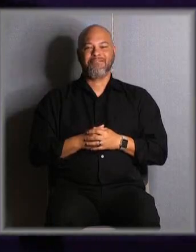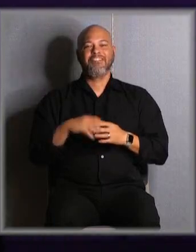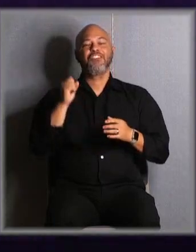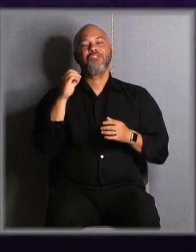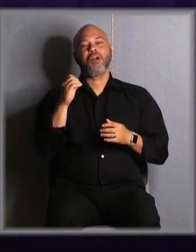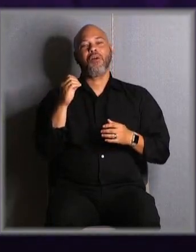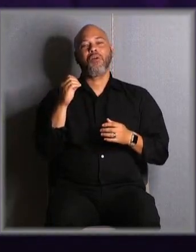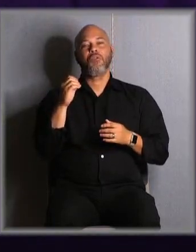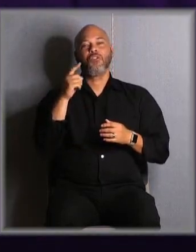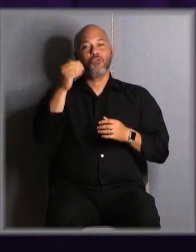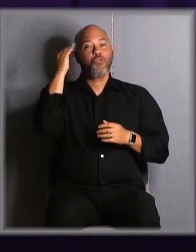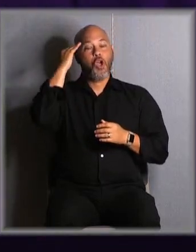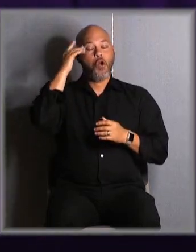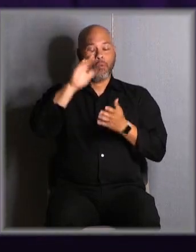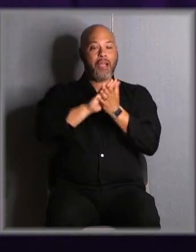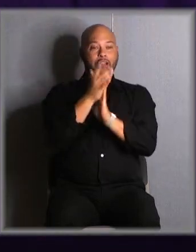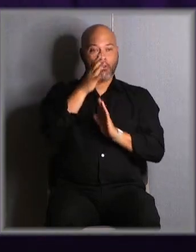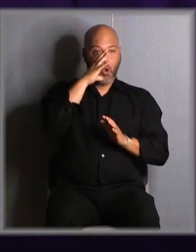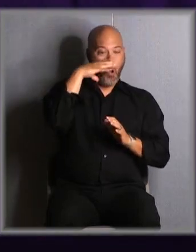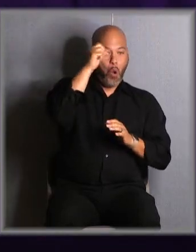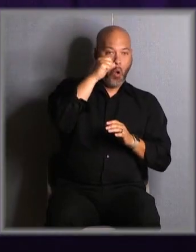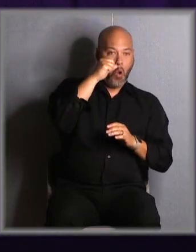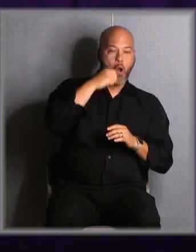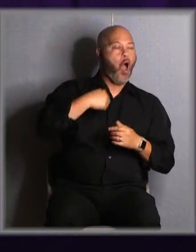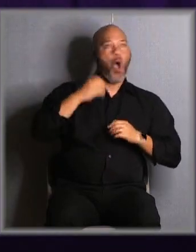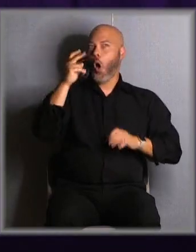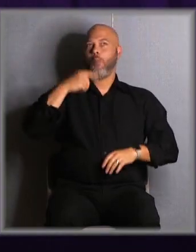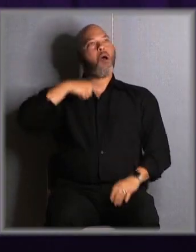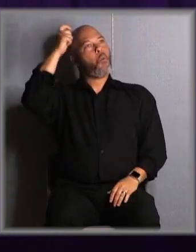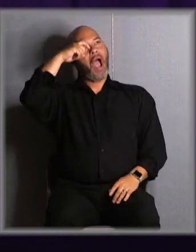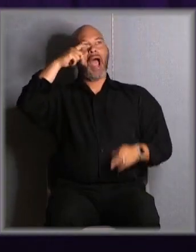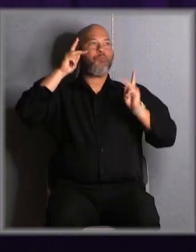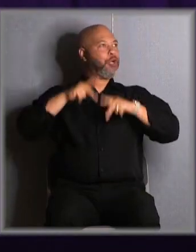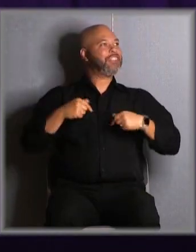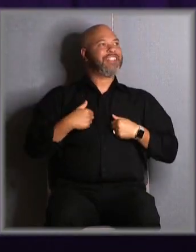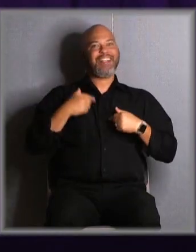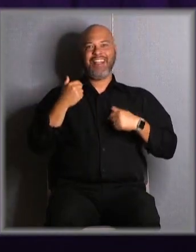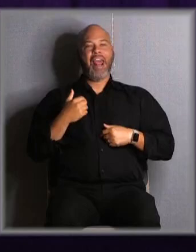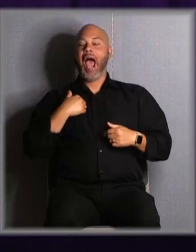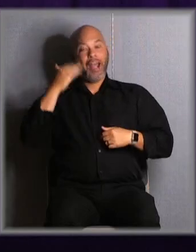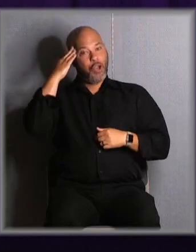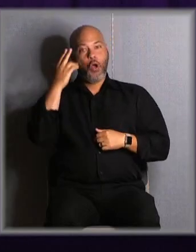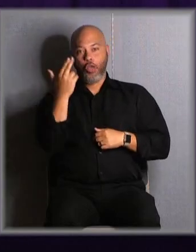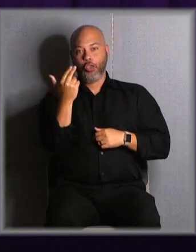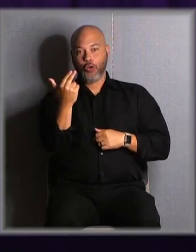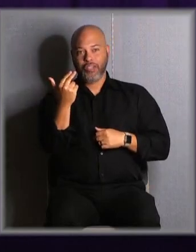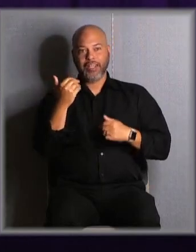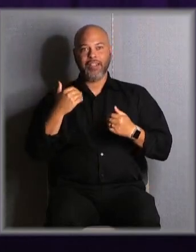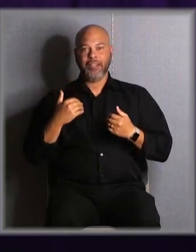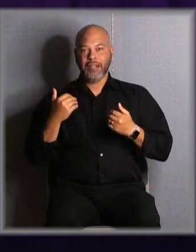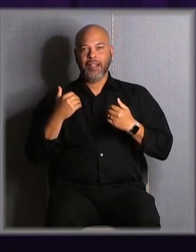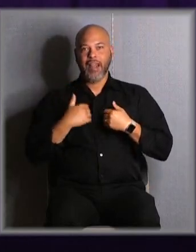you know, because you grow old and you got gray hair, I'm a wise man. I know a whole lot of 13-year-old got a lot of.